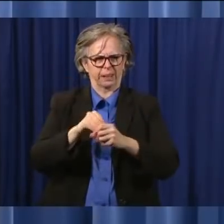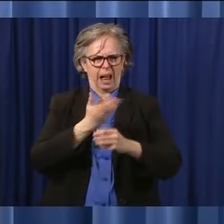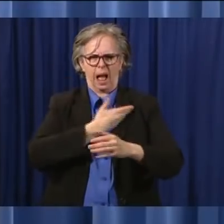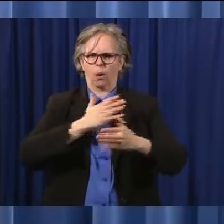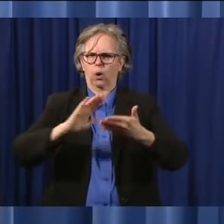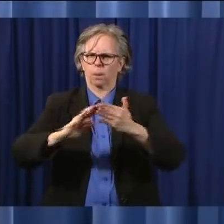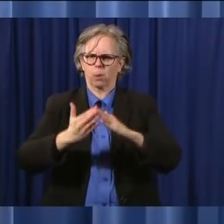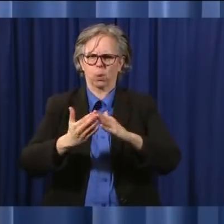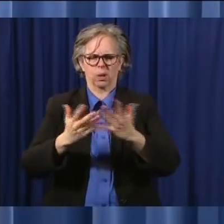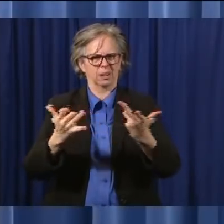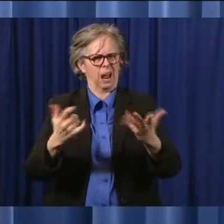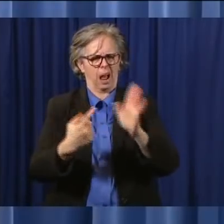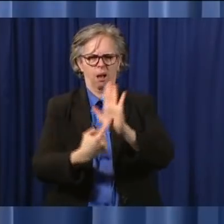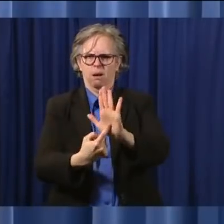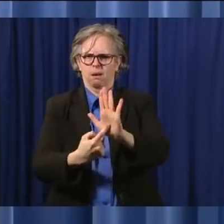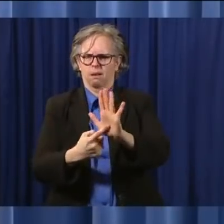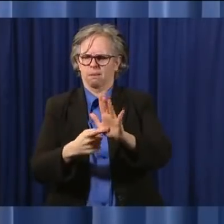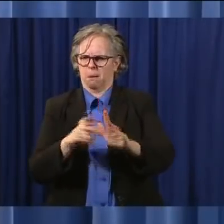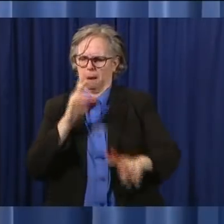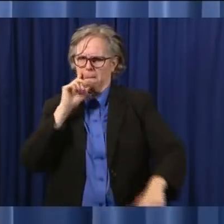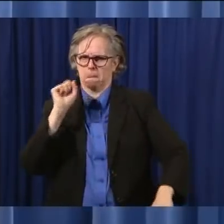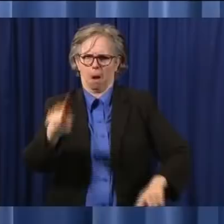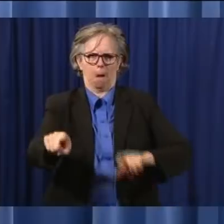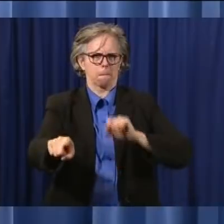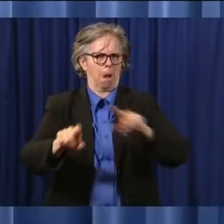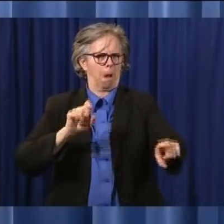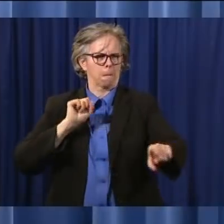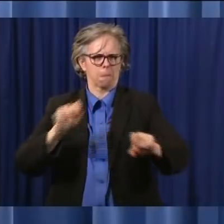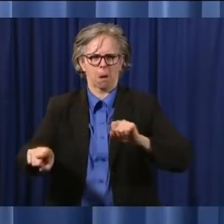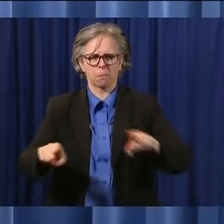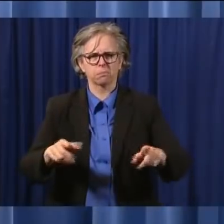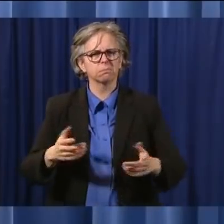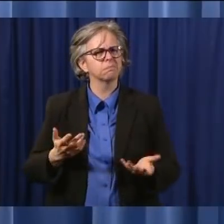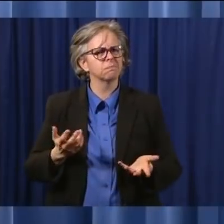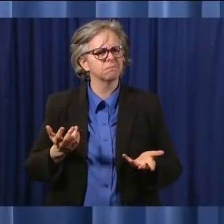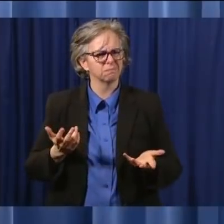racial inequalities exist is not new.